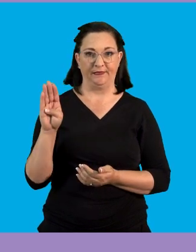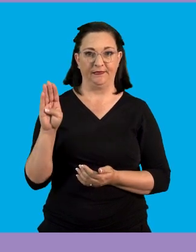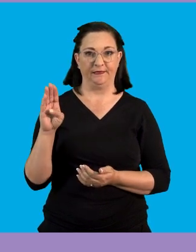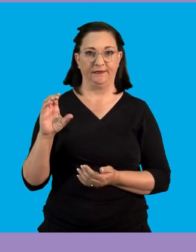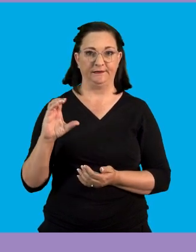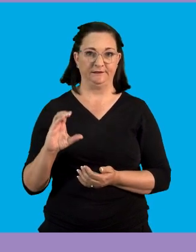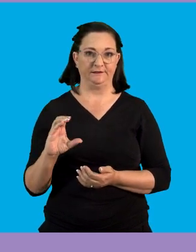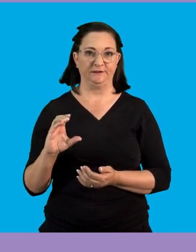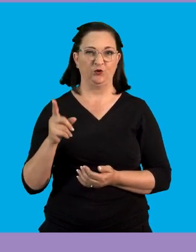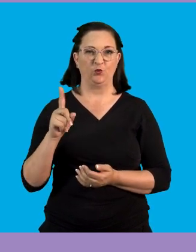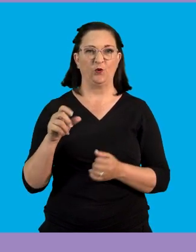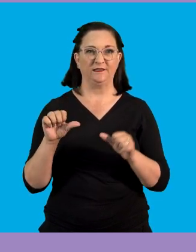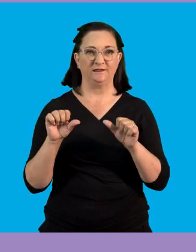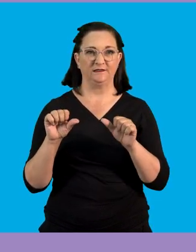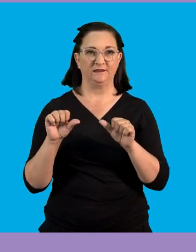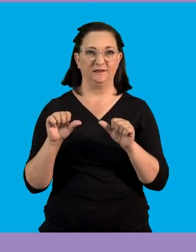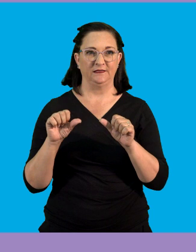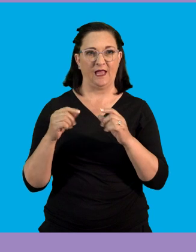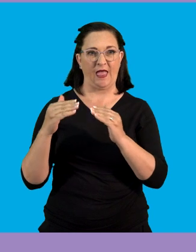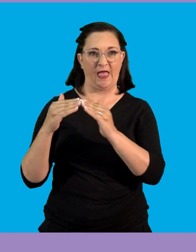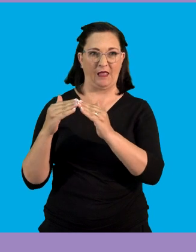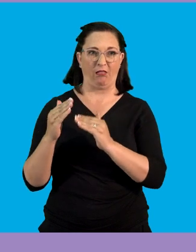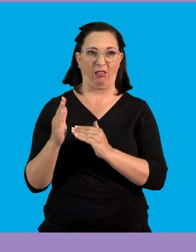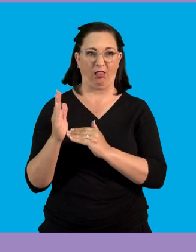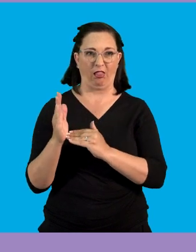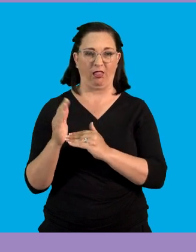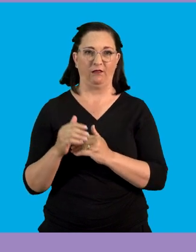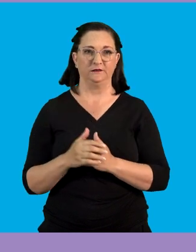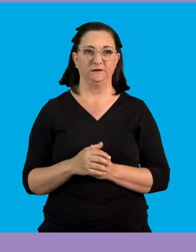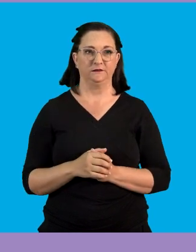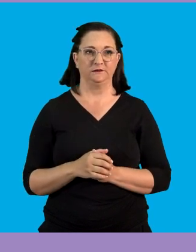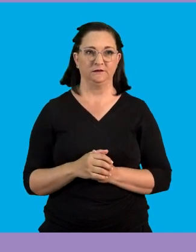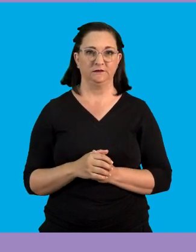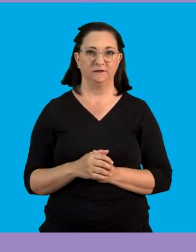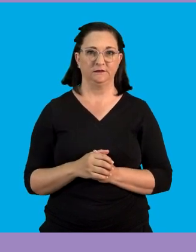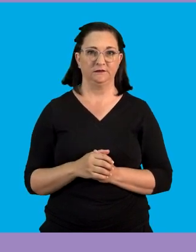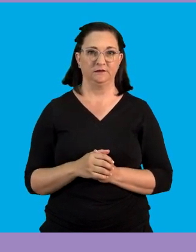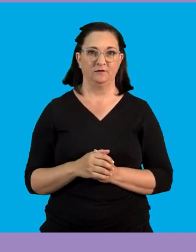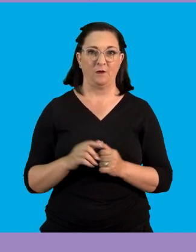and angle C. Angle B and angle C, these are angles